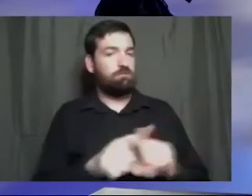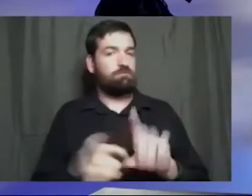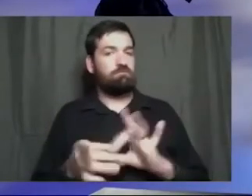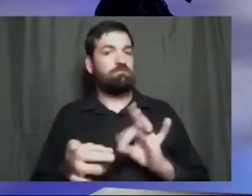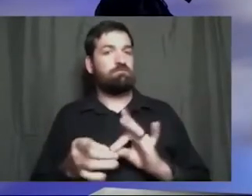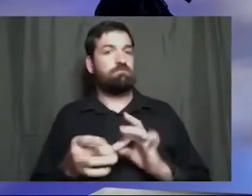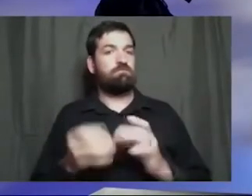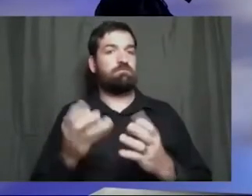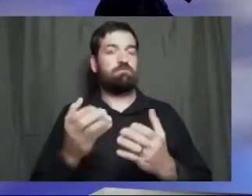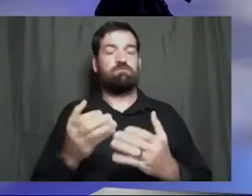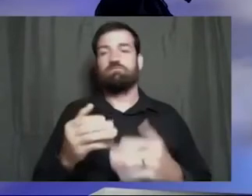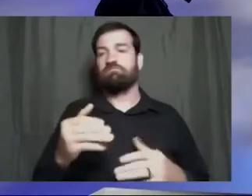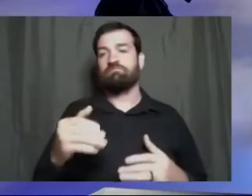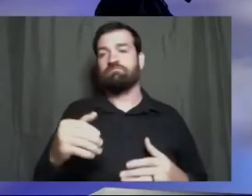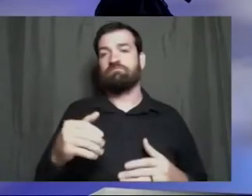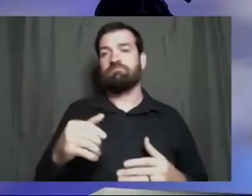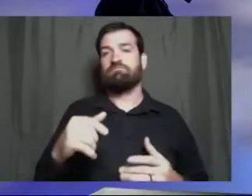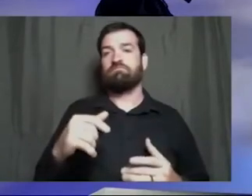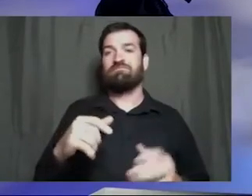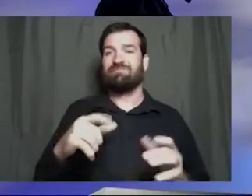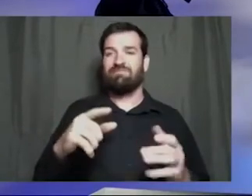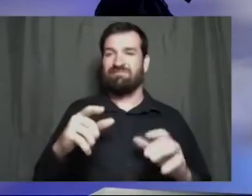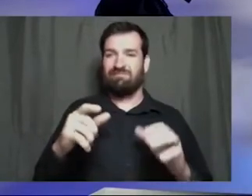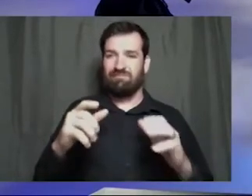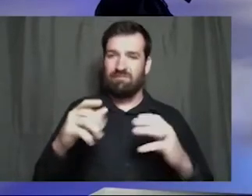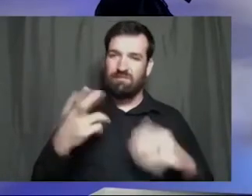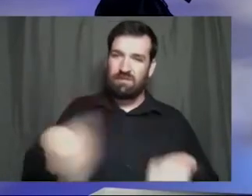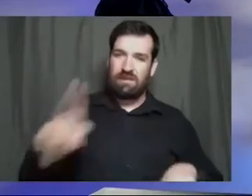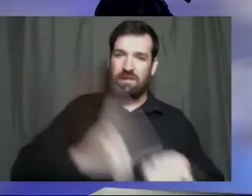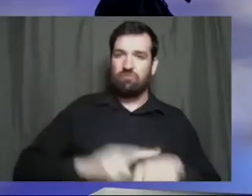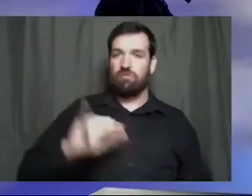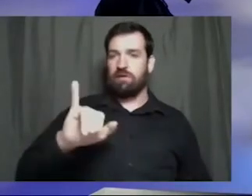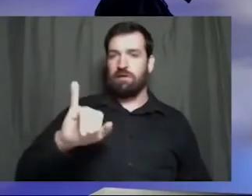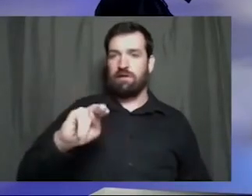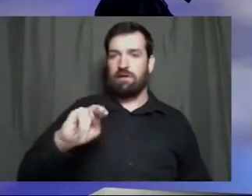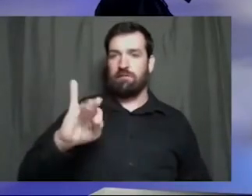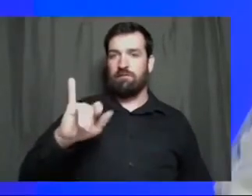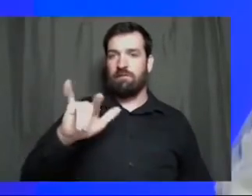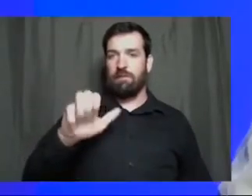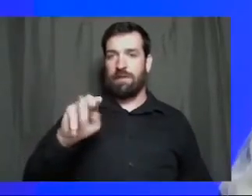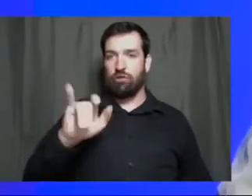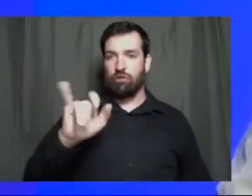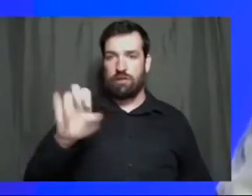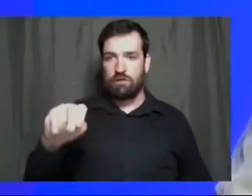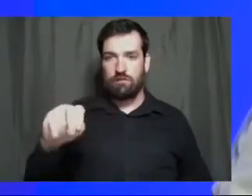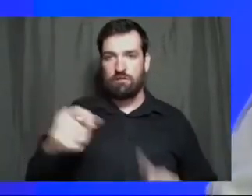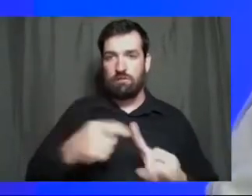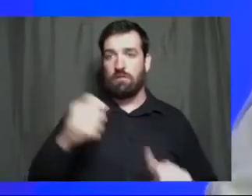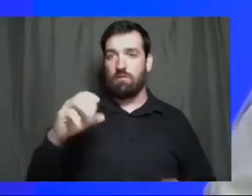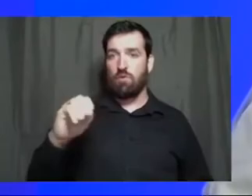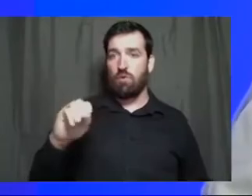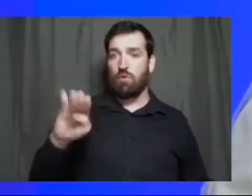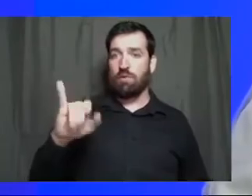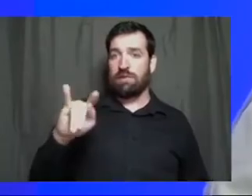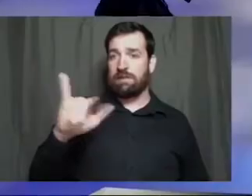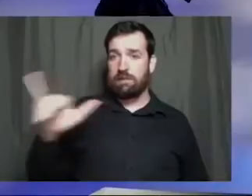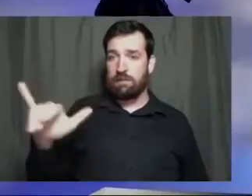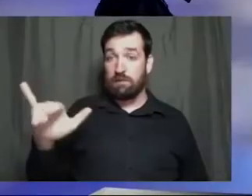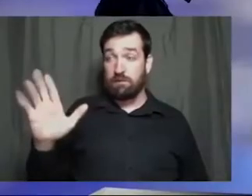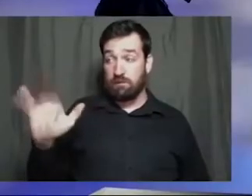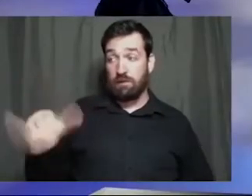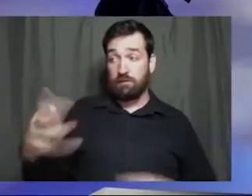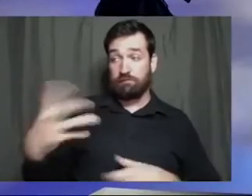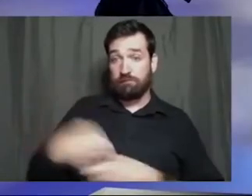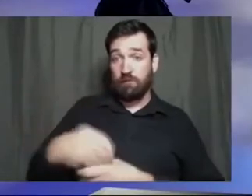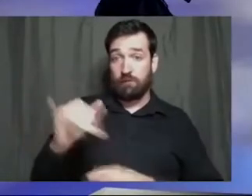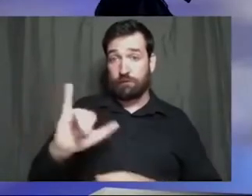low-grade level of inflammation in the setting of obesity we don't really understand entirely. And is that part of what's going on also? Bob,